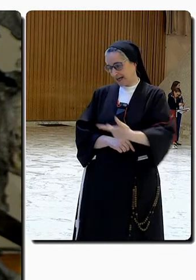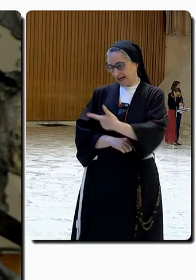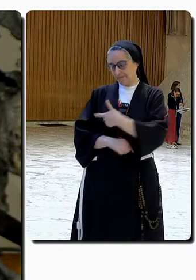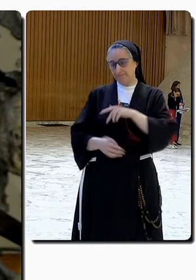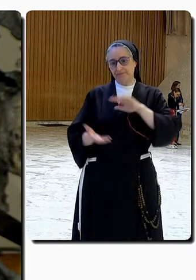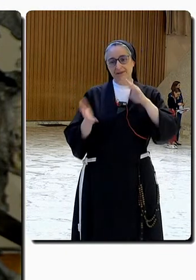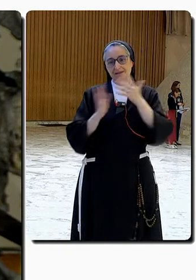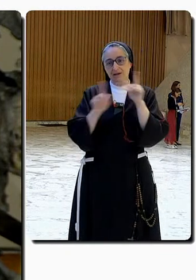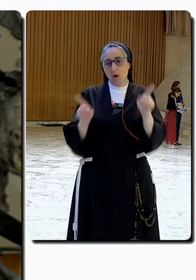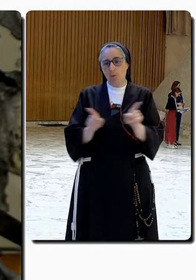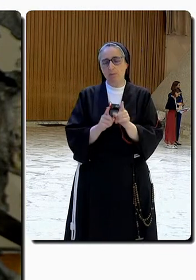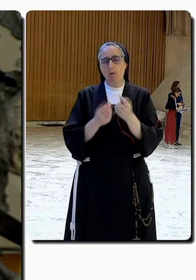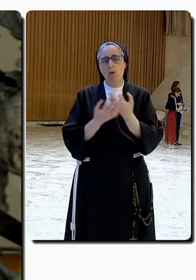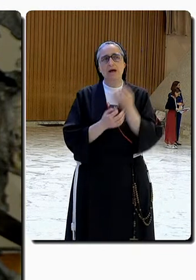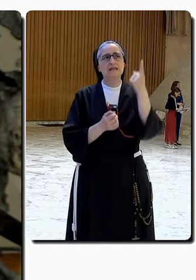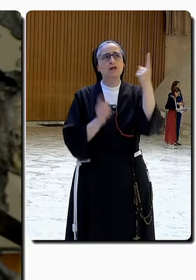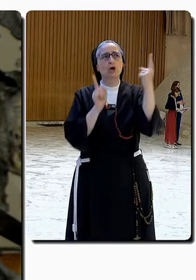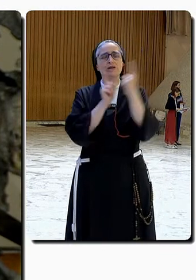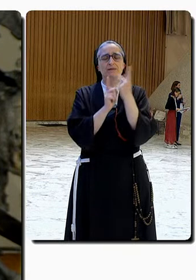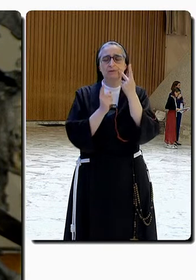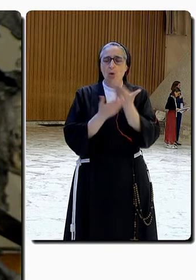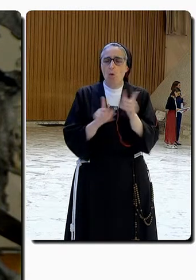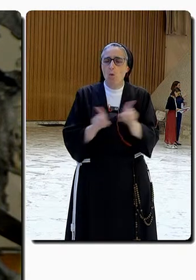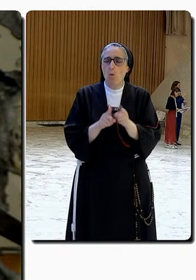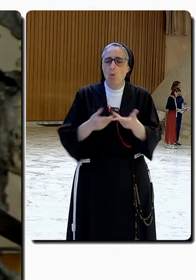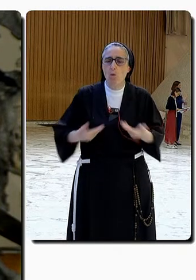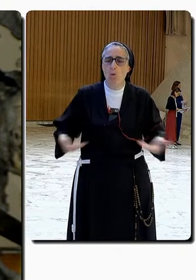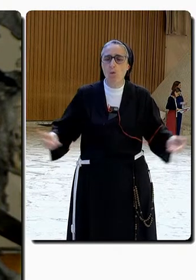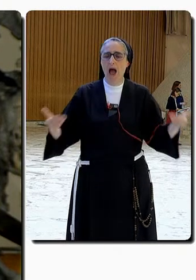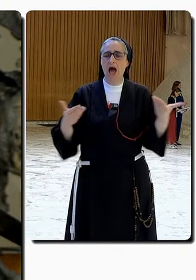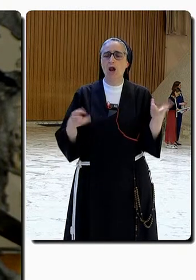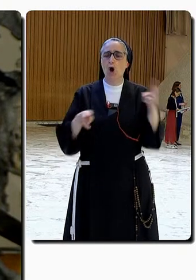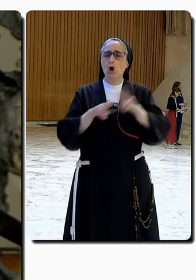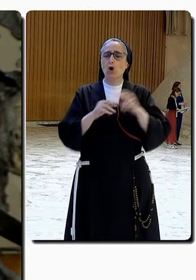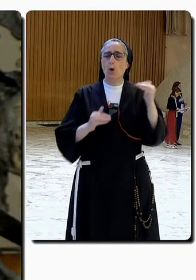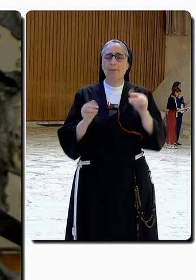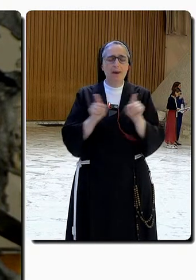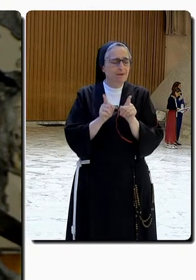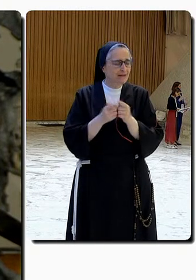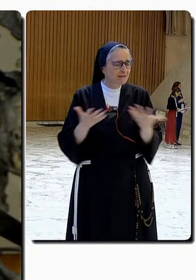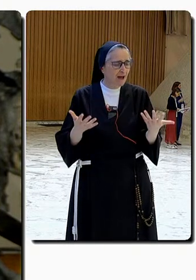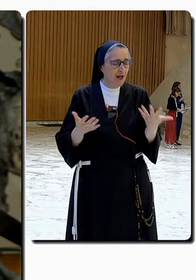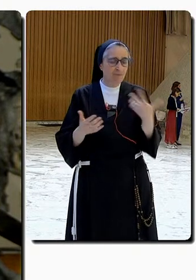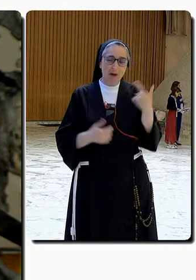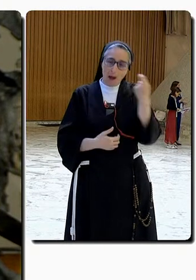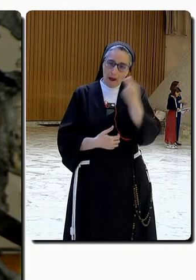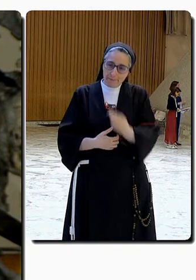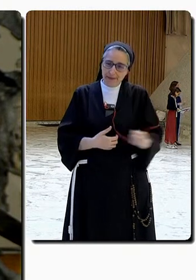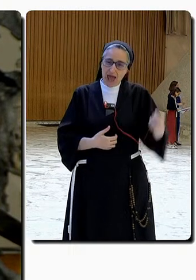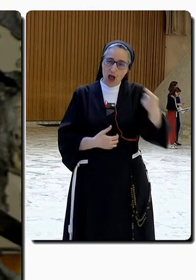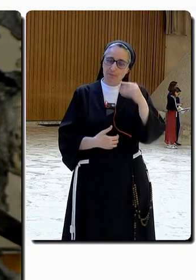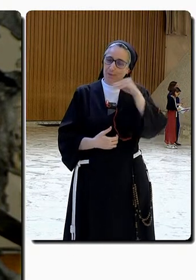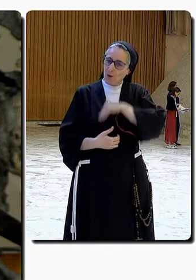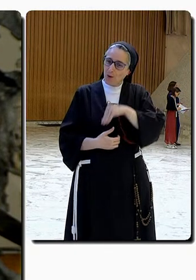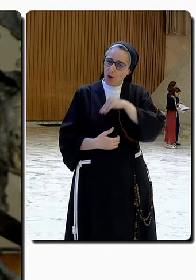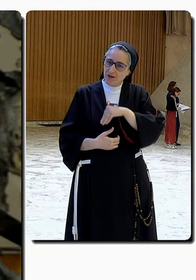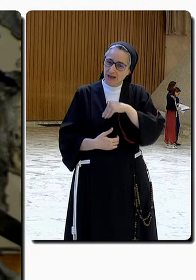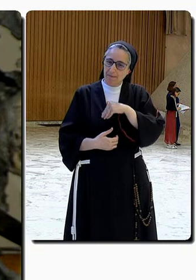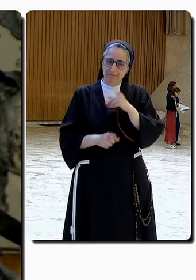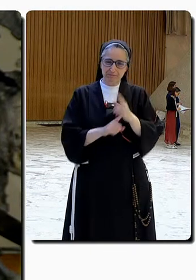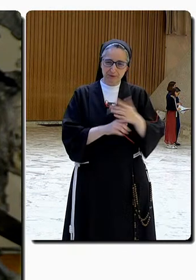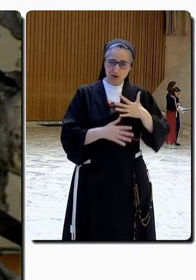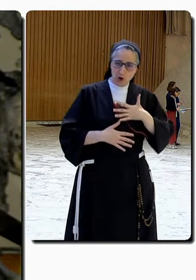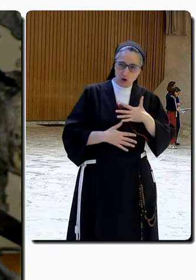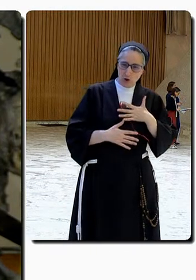before God and complementarity. As such of us becomes aware of our needs, limitation, and